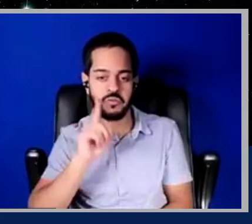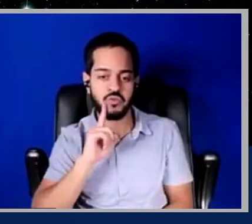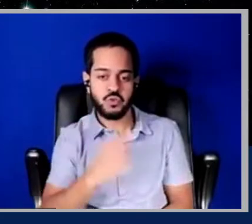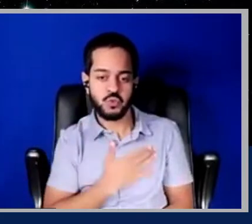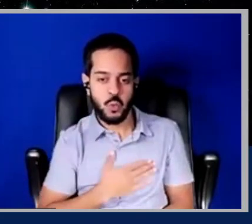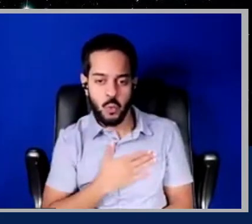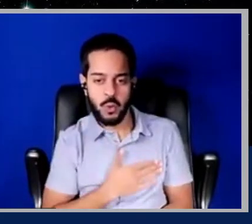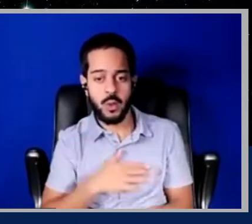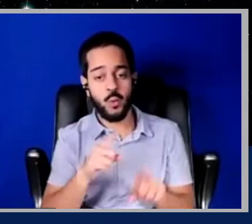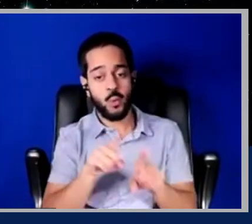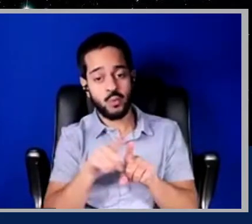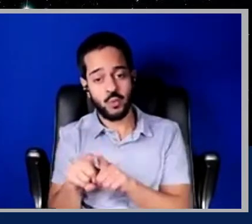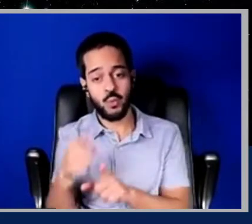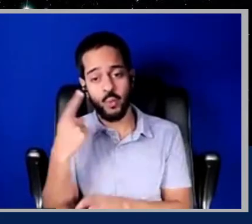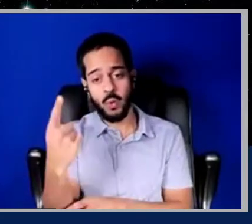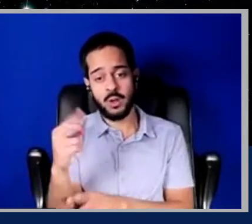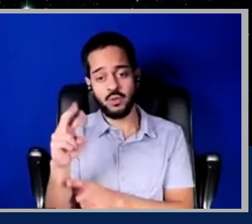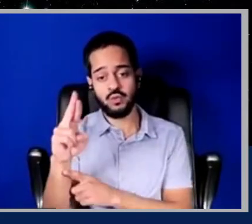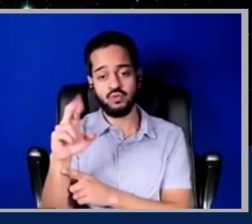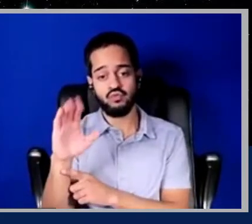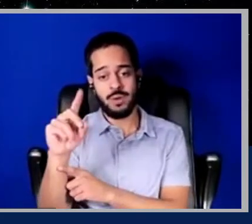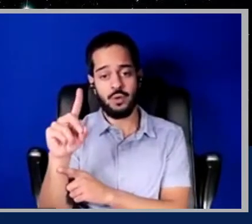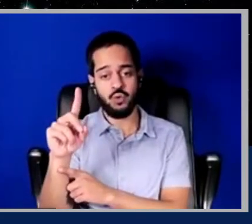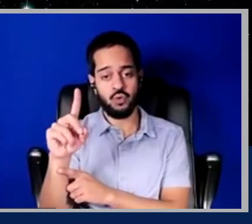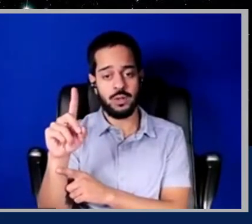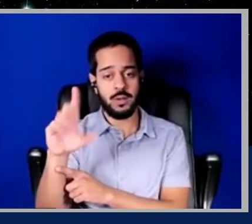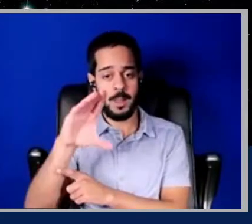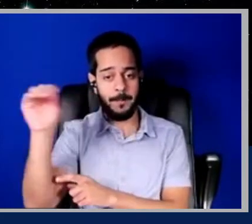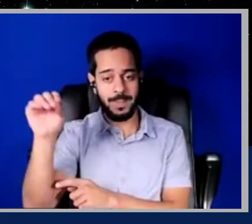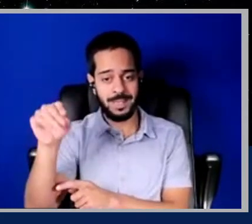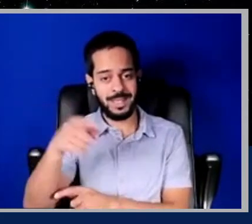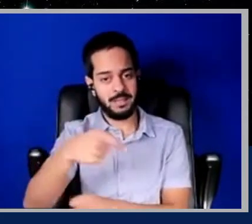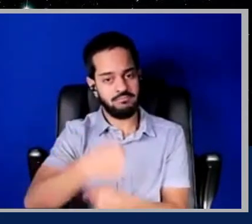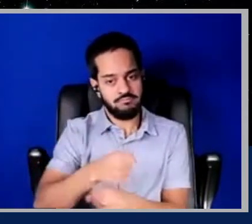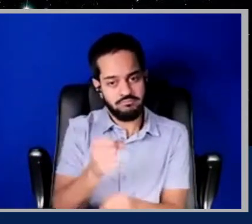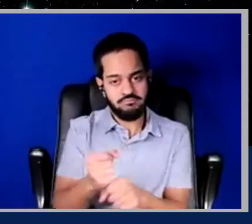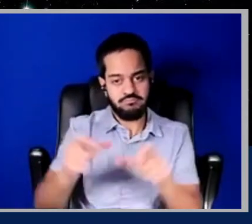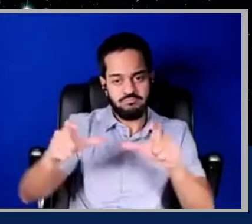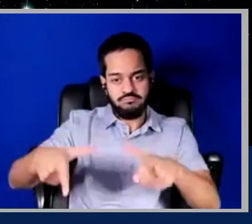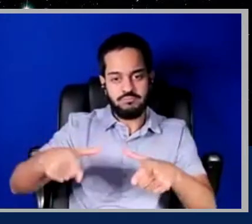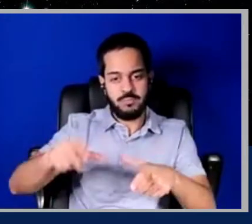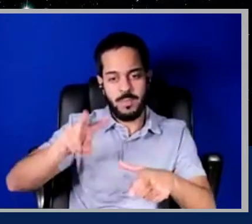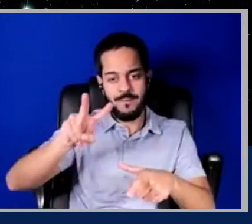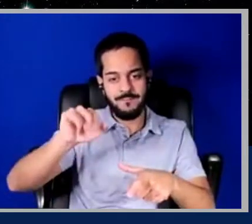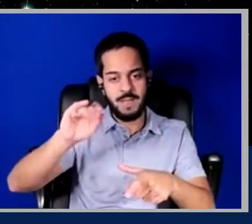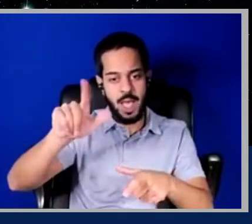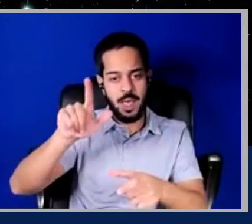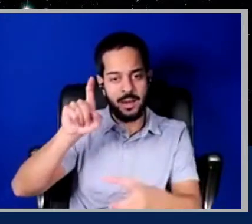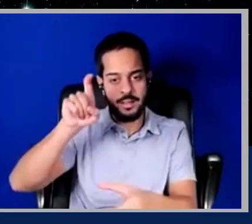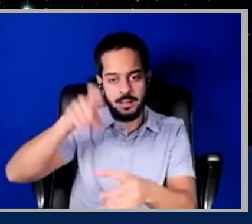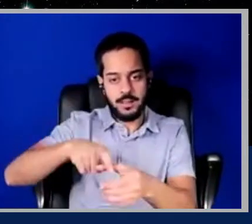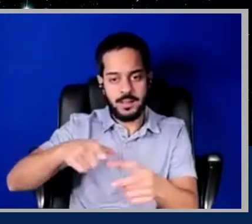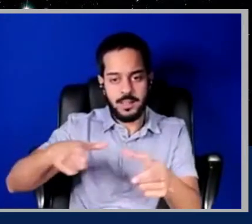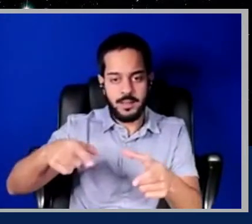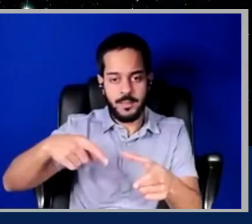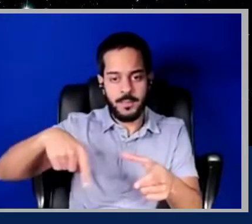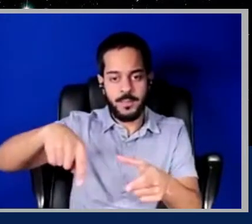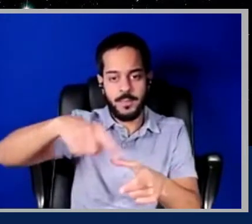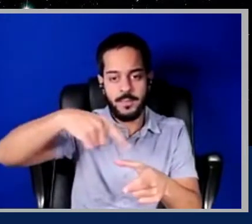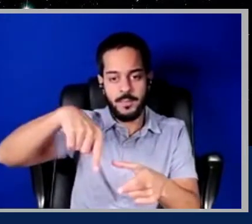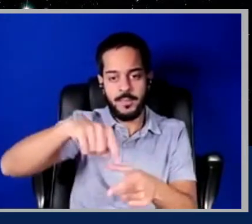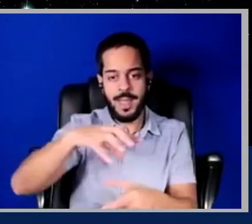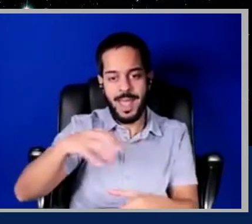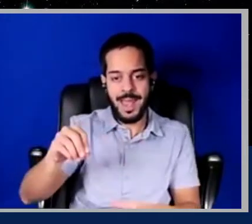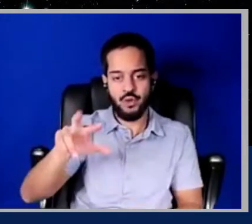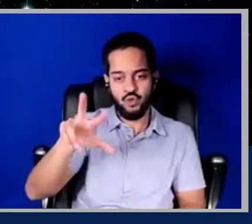label take the sonifications and create a vinyl record and a CD. So and I have to say I